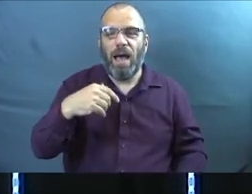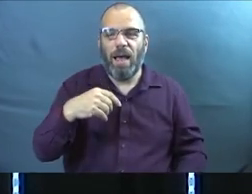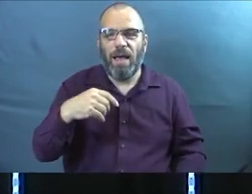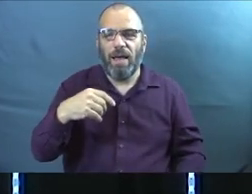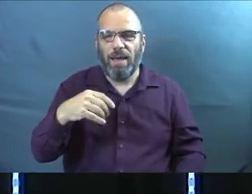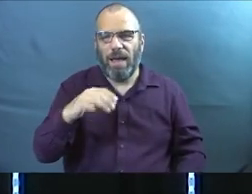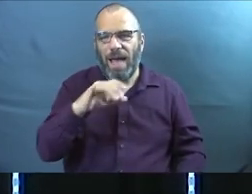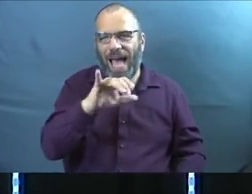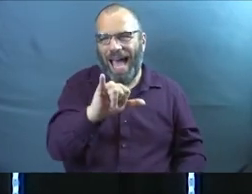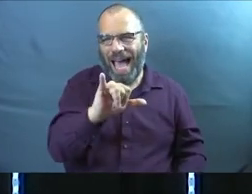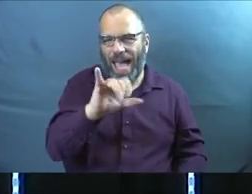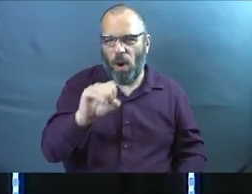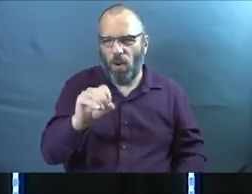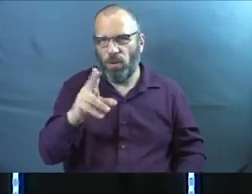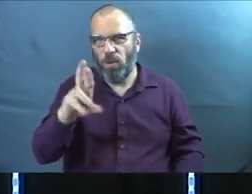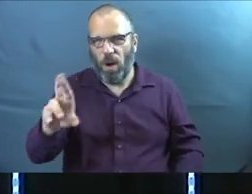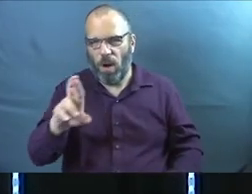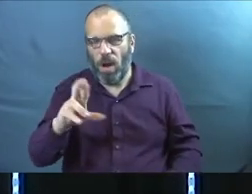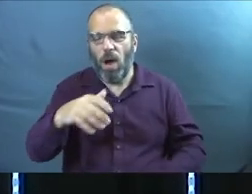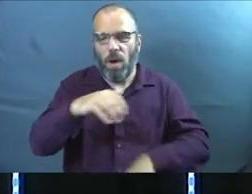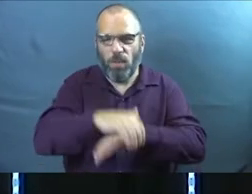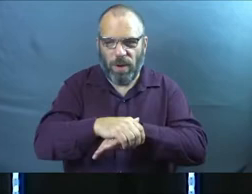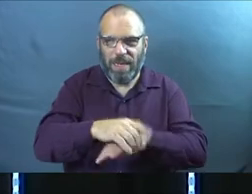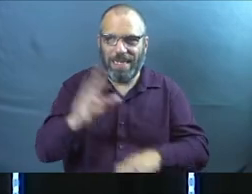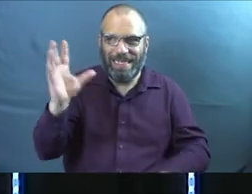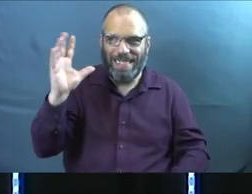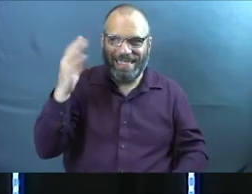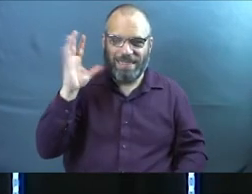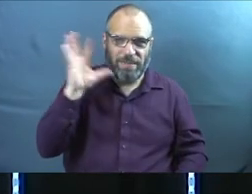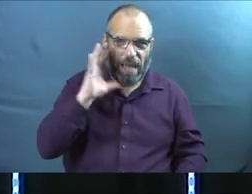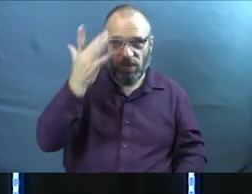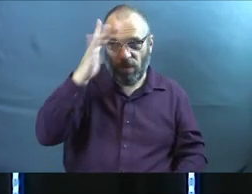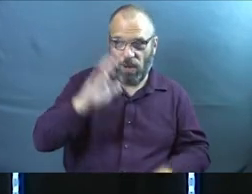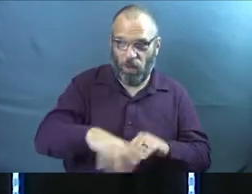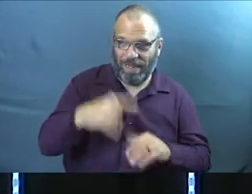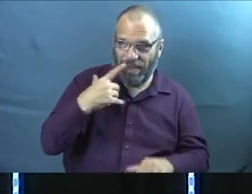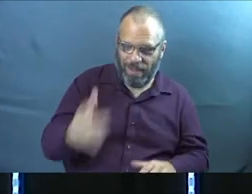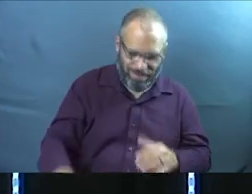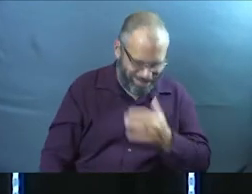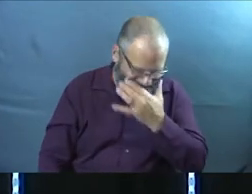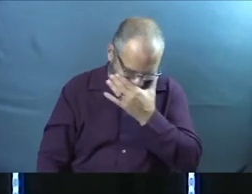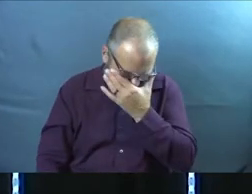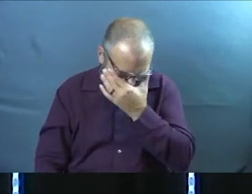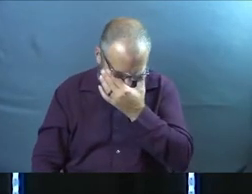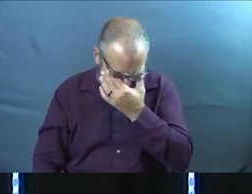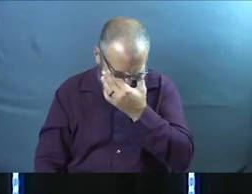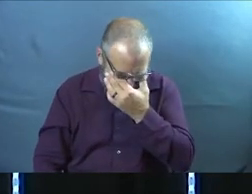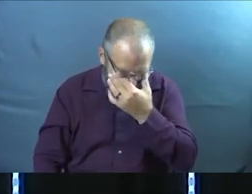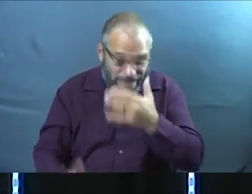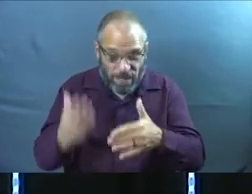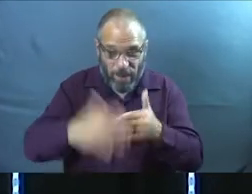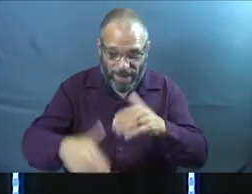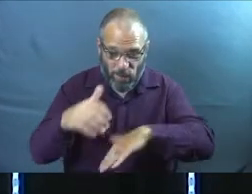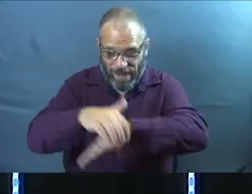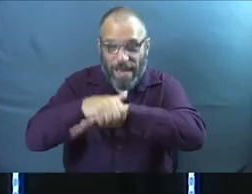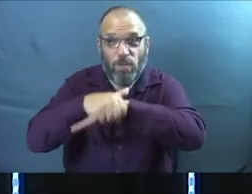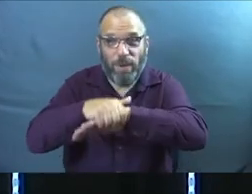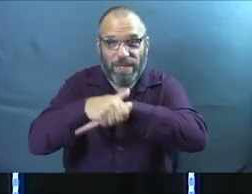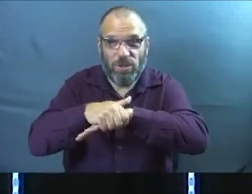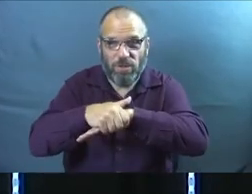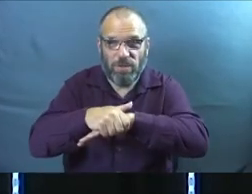Isn't that amazing? British people sound smarter in everything that they say, which is why we're ending with a British